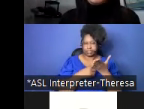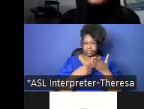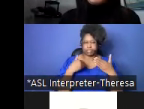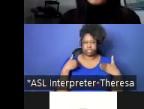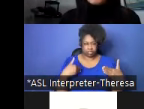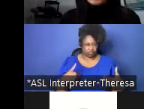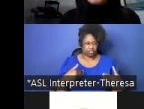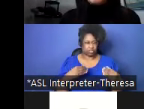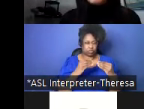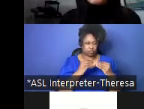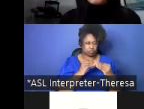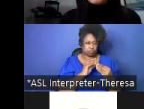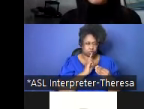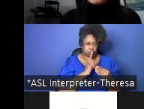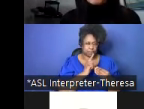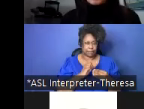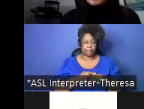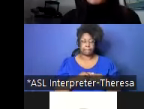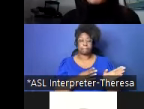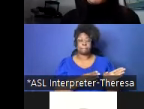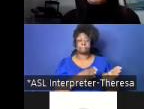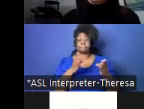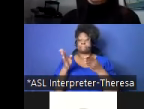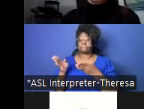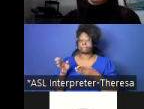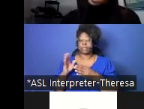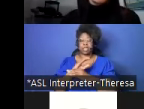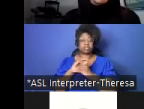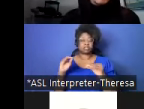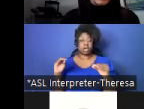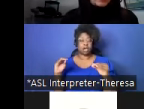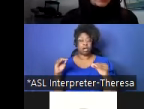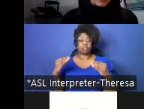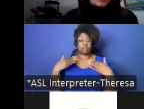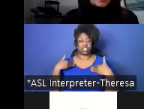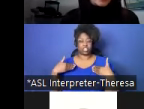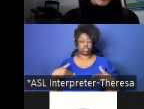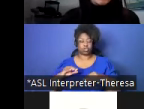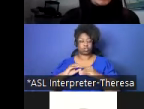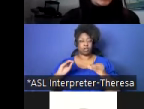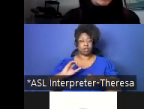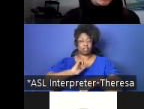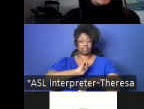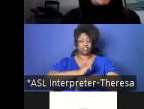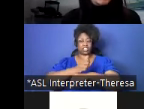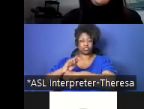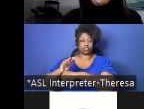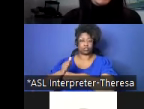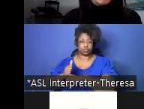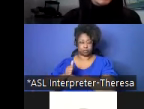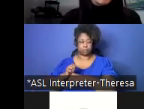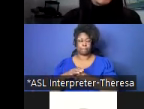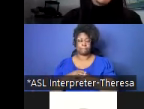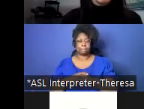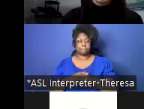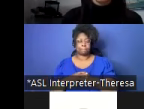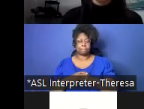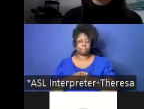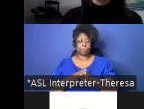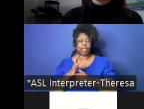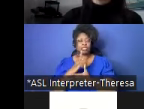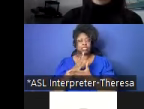So from a non-physical perspective, you know, we really start to see sort of transformative